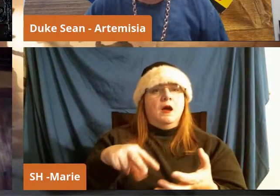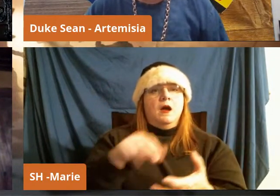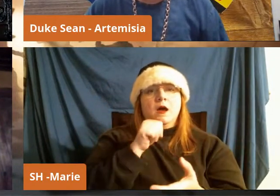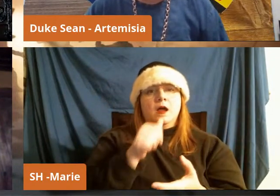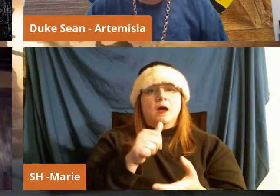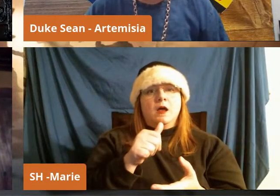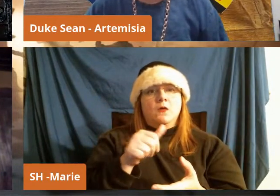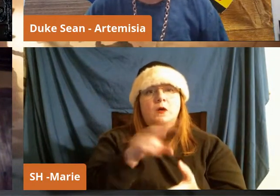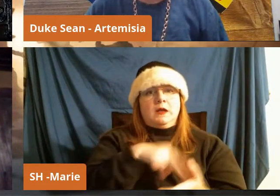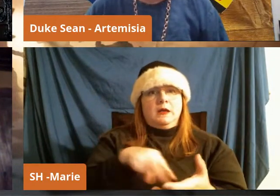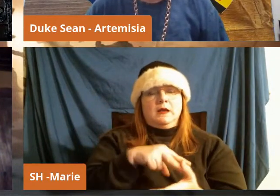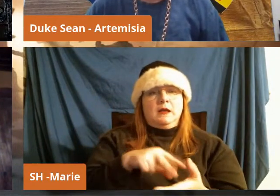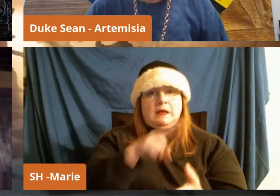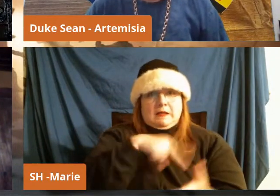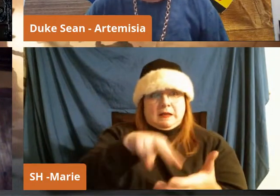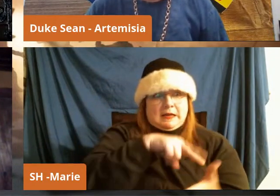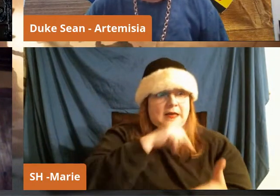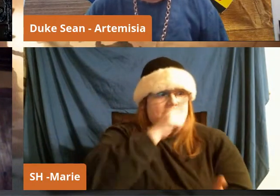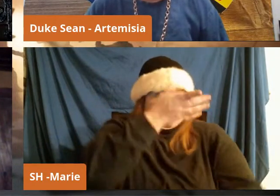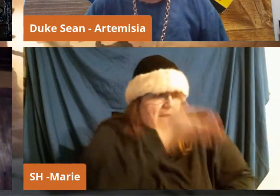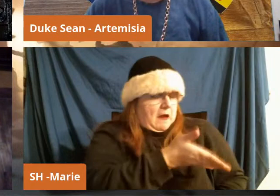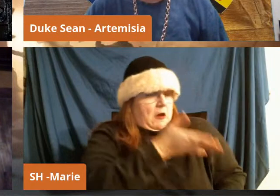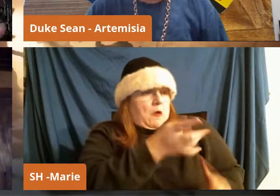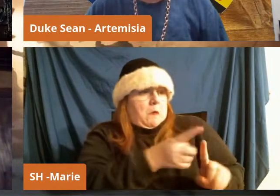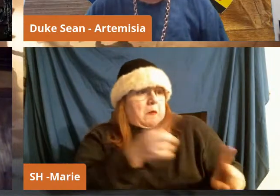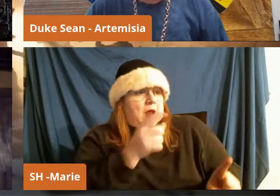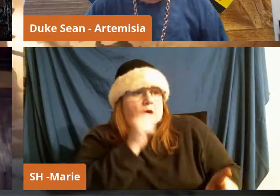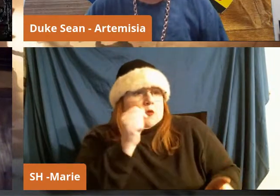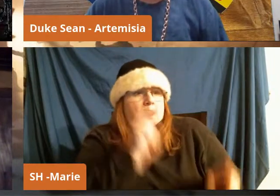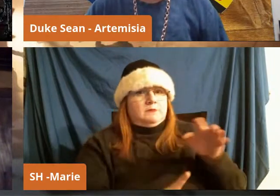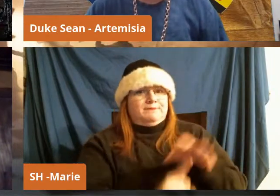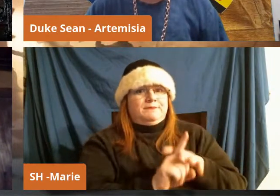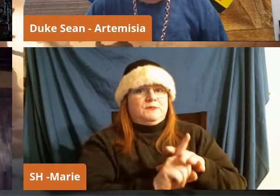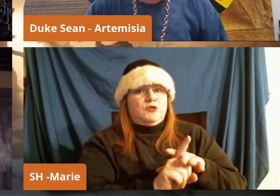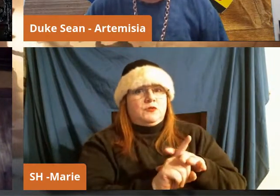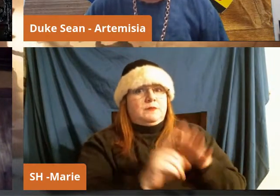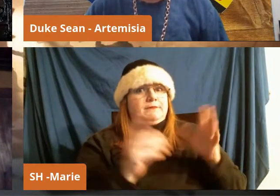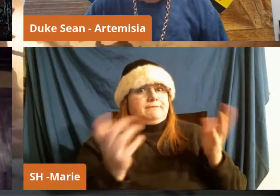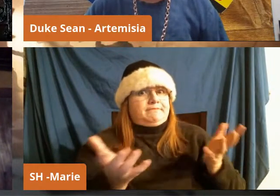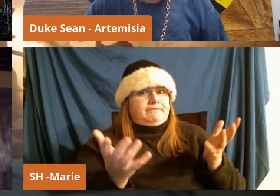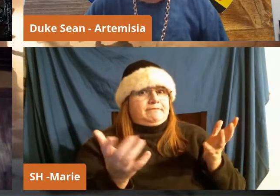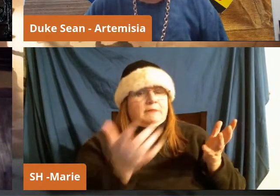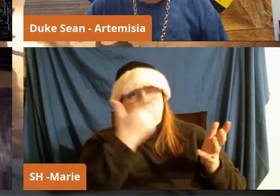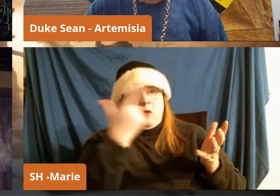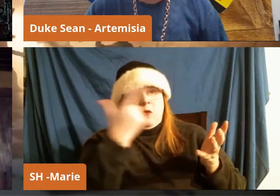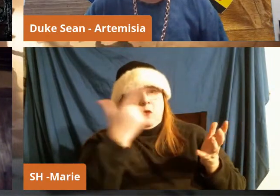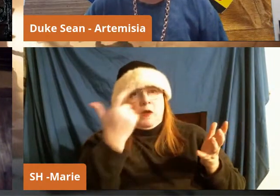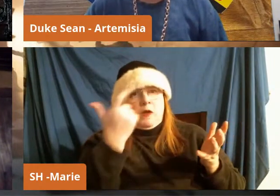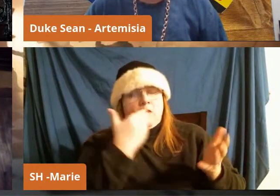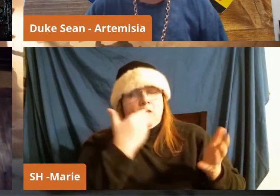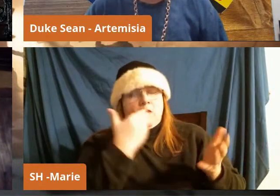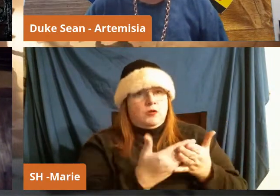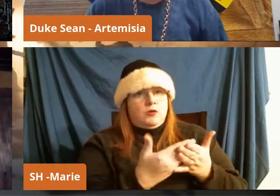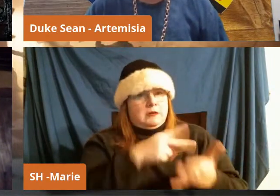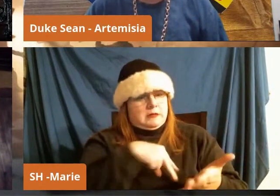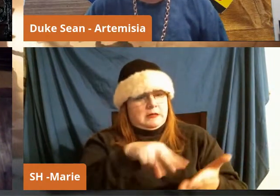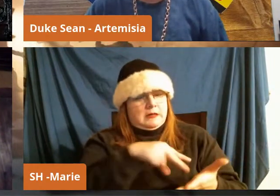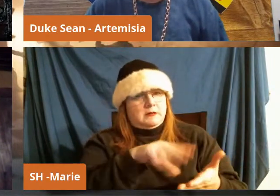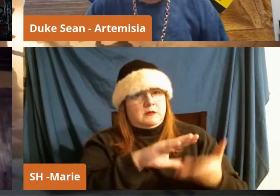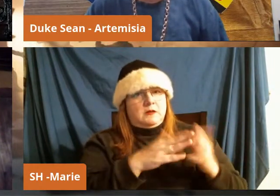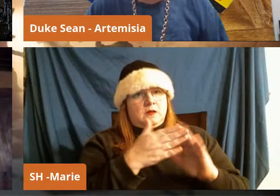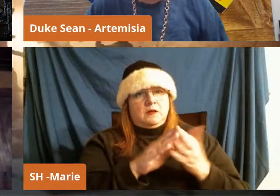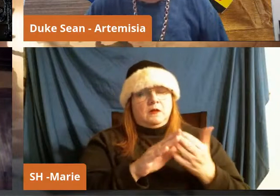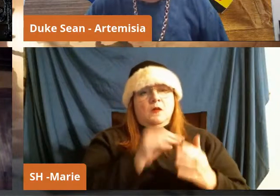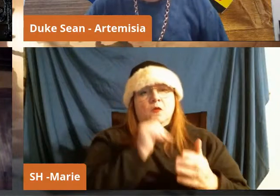well attended. The dance is there, but nobody shows up, right? Because we have a fairly decent dance community. And that's